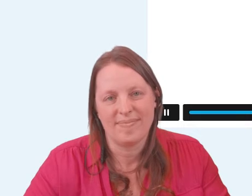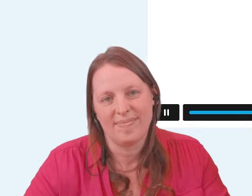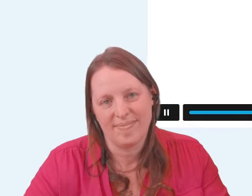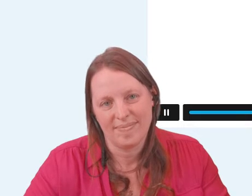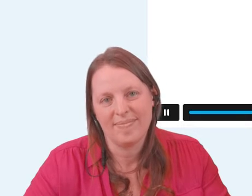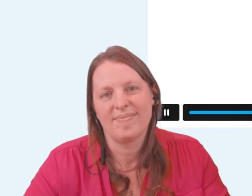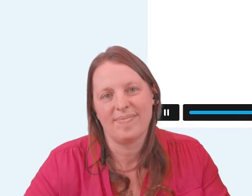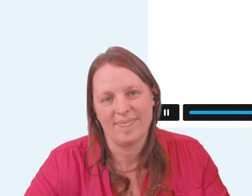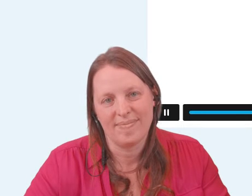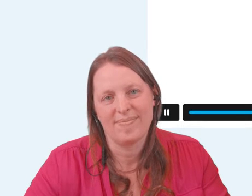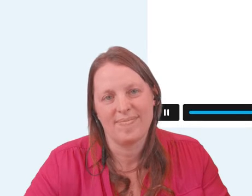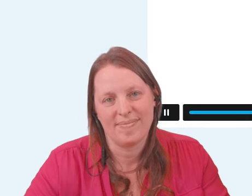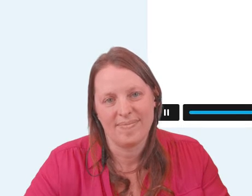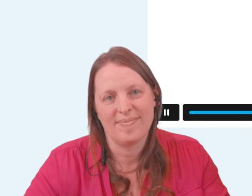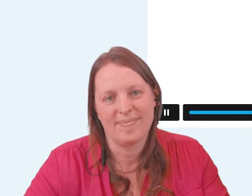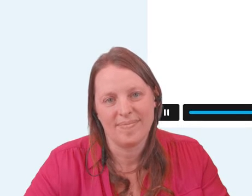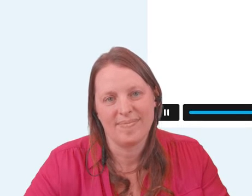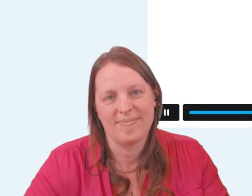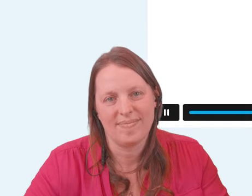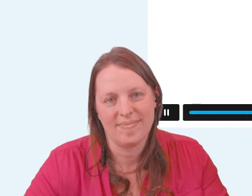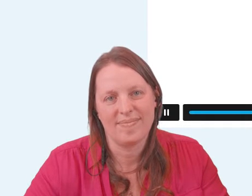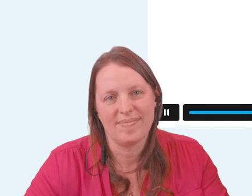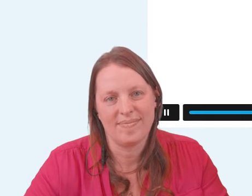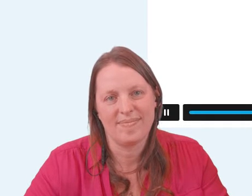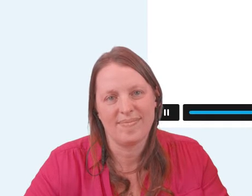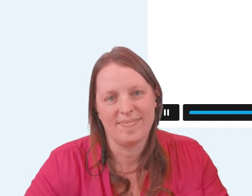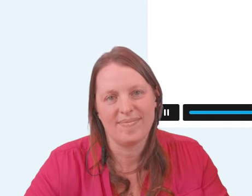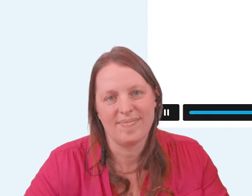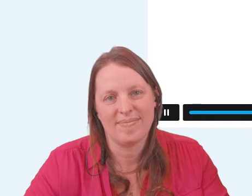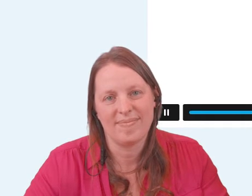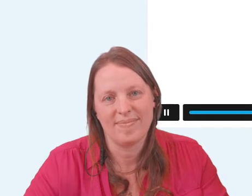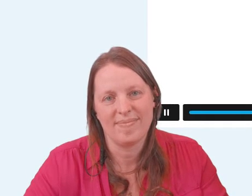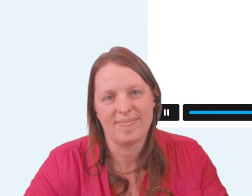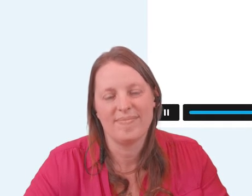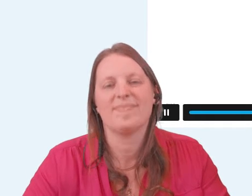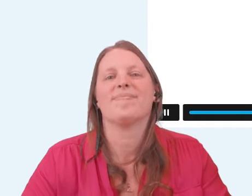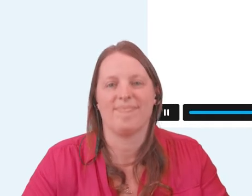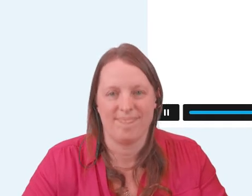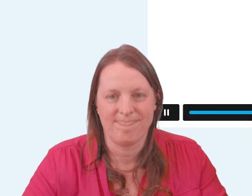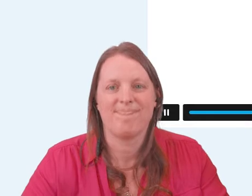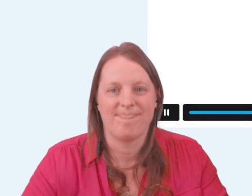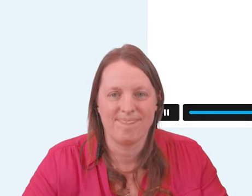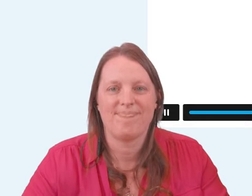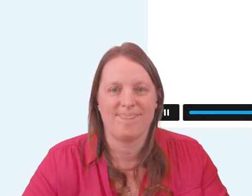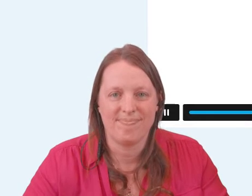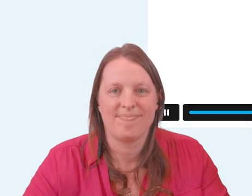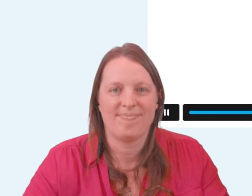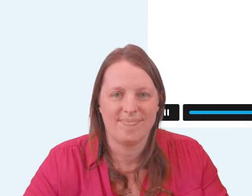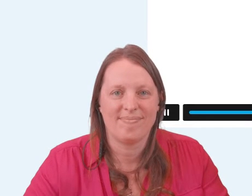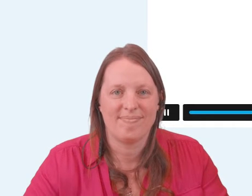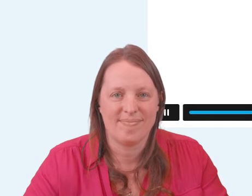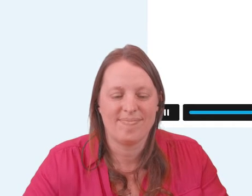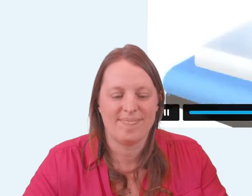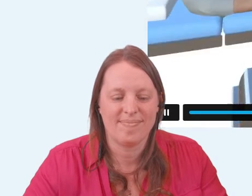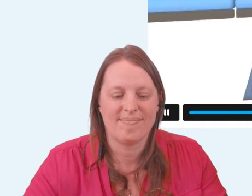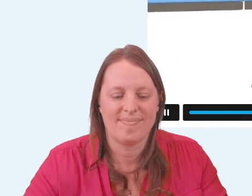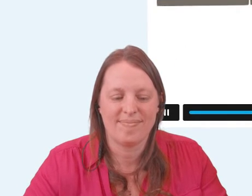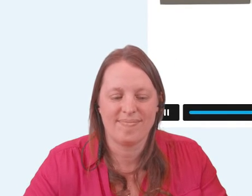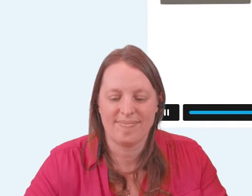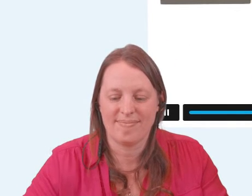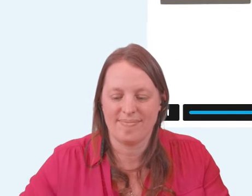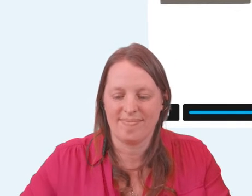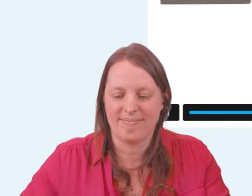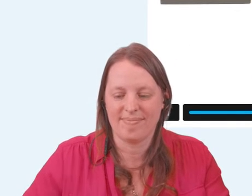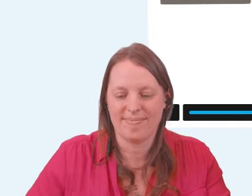the ground. But on the second step, we got an inversion of this nystagmus, the direction of the nystagmus. This